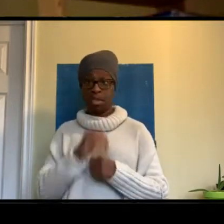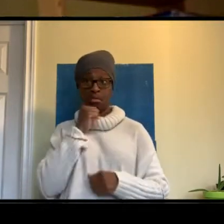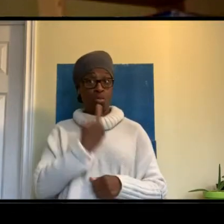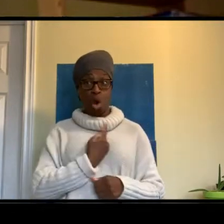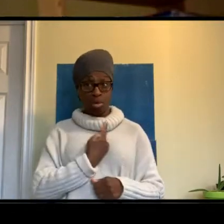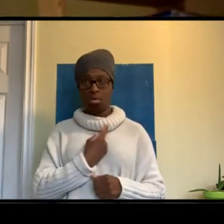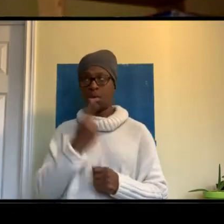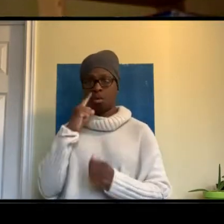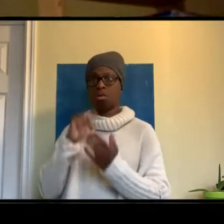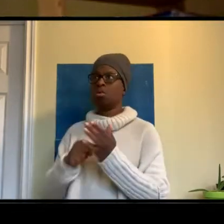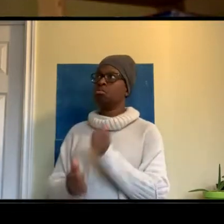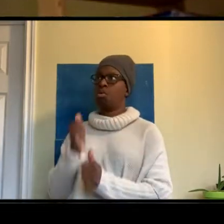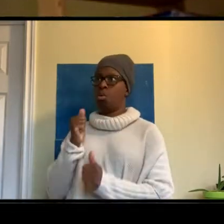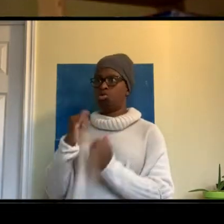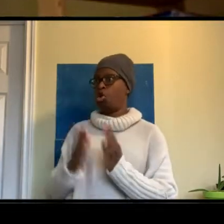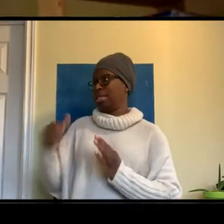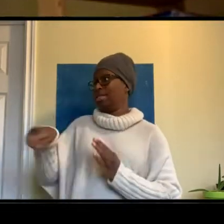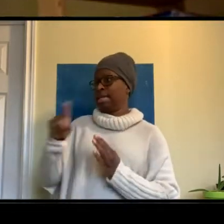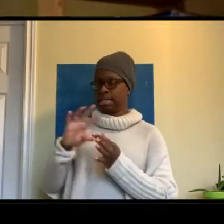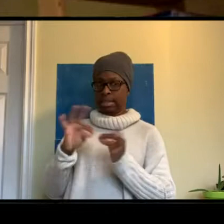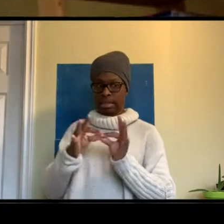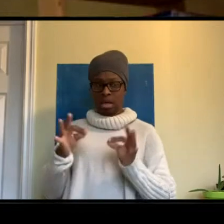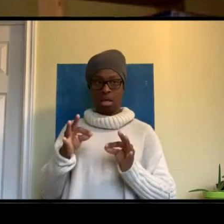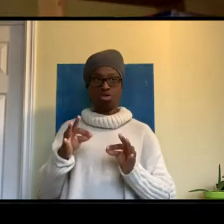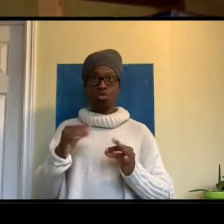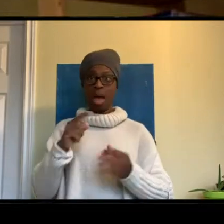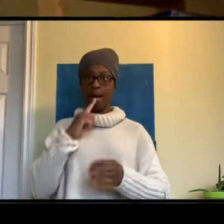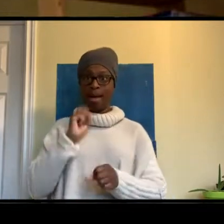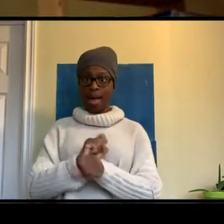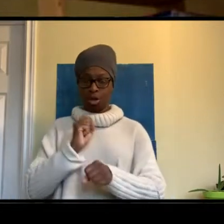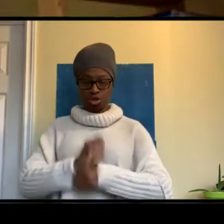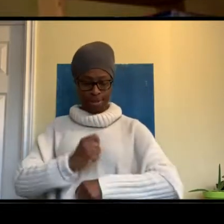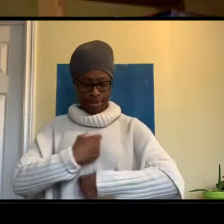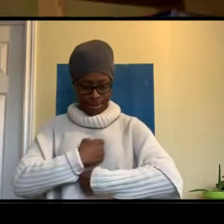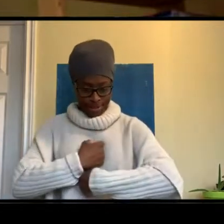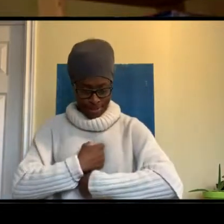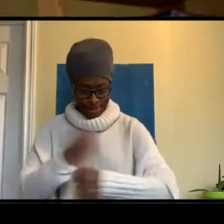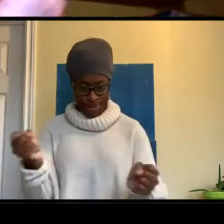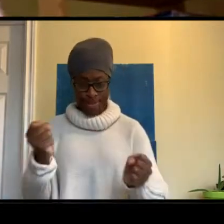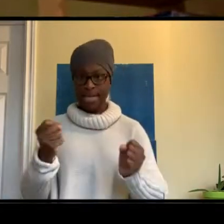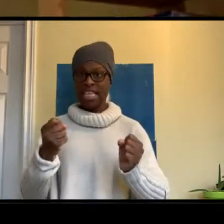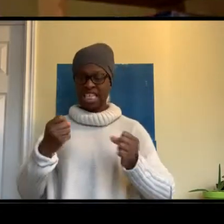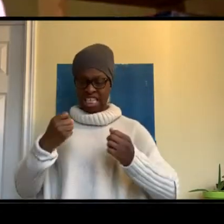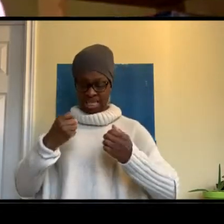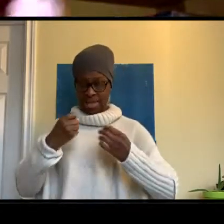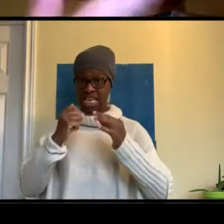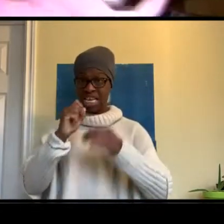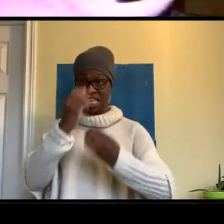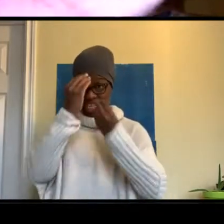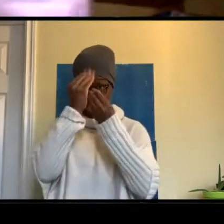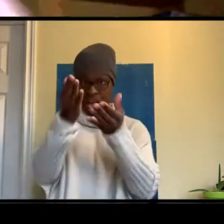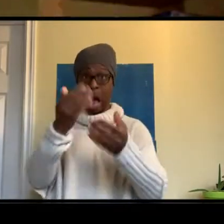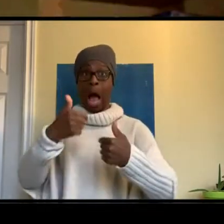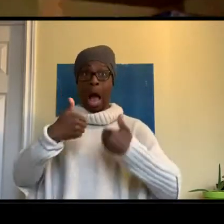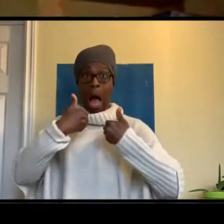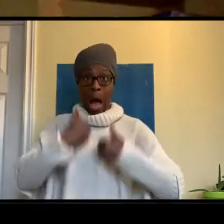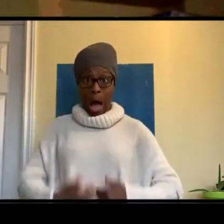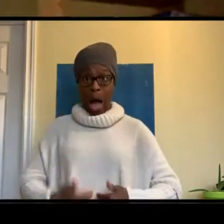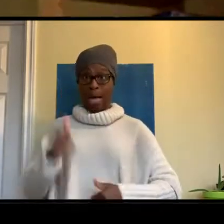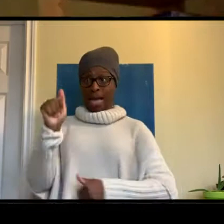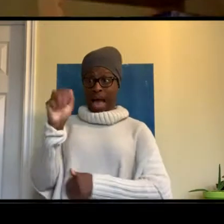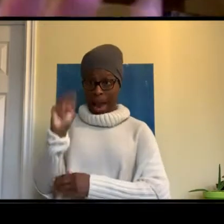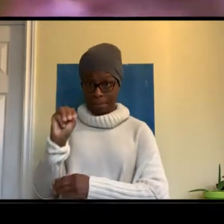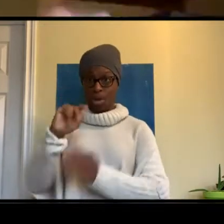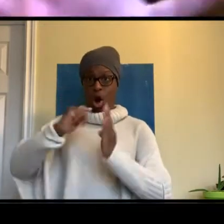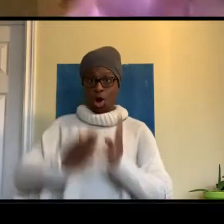statement, I am an artist. People get really awkward about it, and I used to too. I'd be like, I make stuff, I dabble, I kind of do stuff,